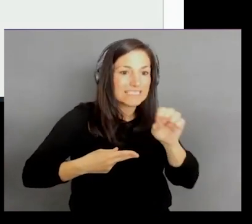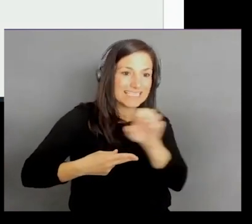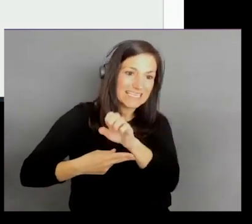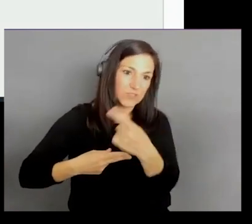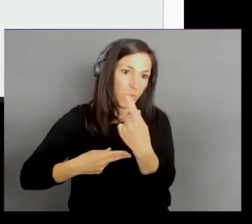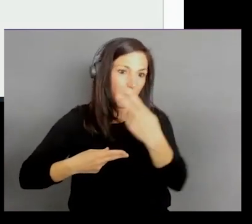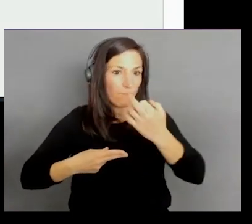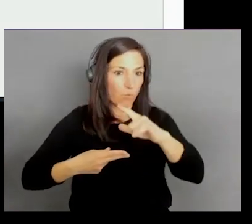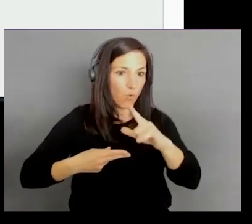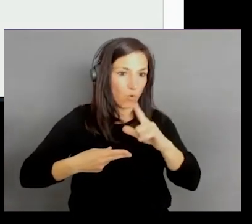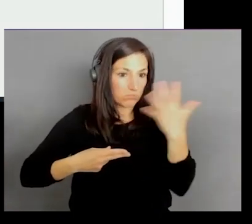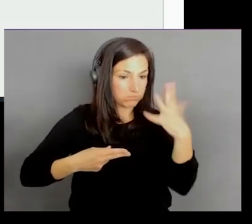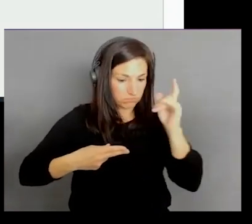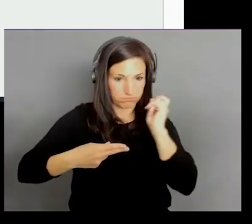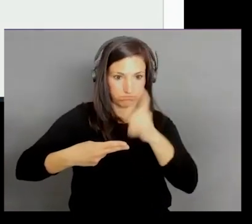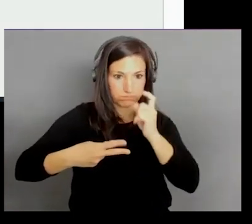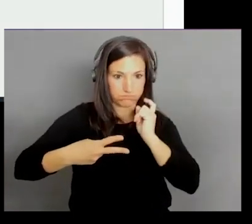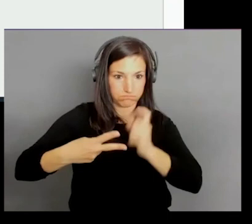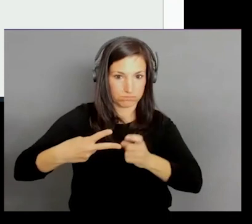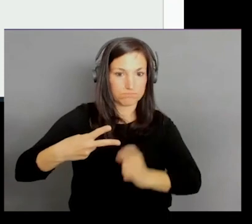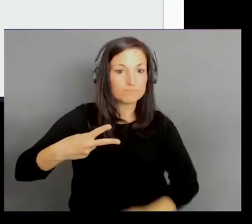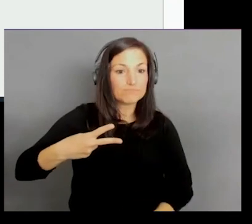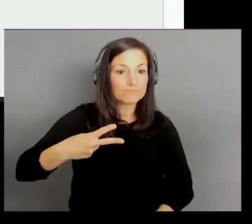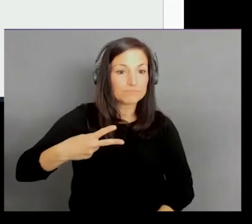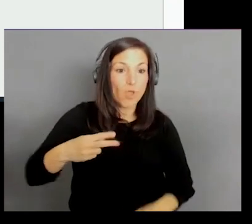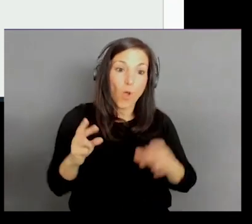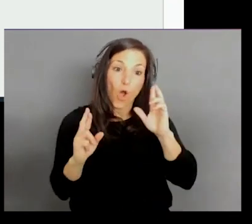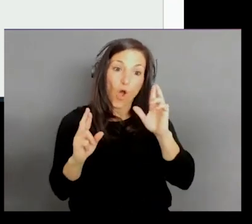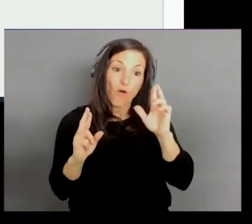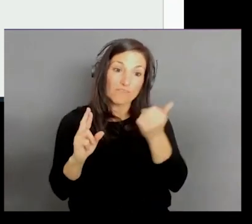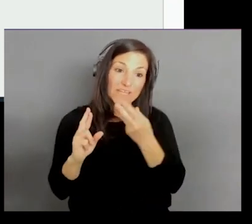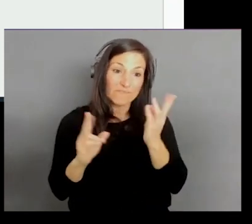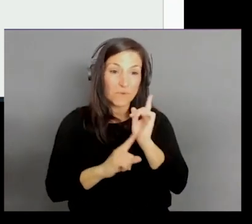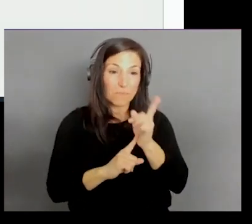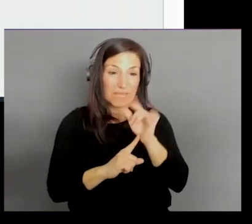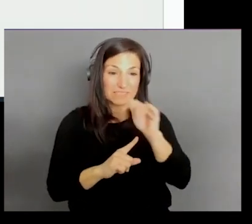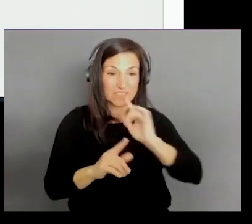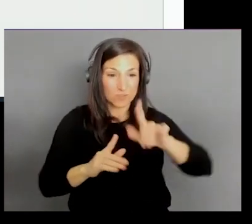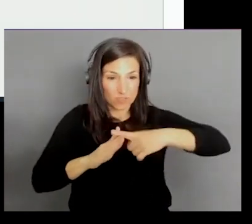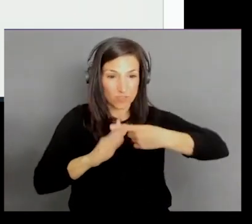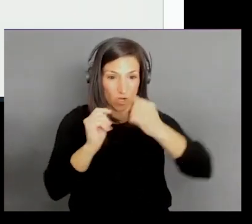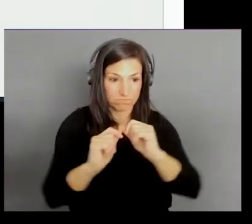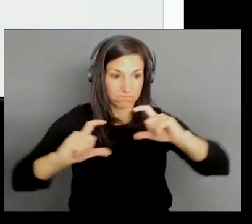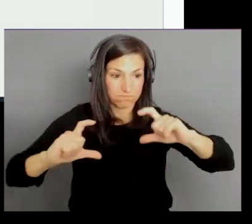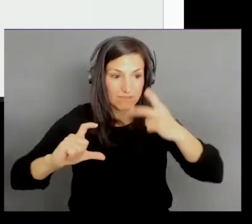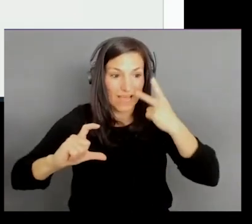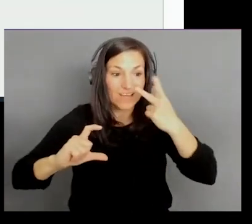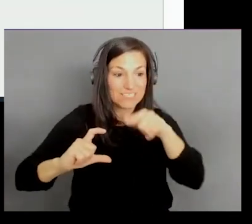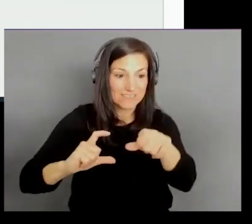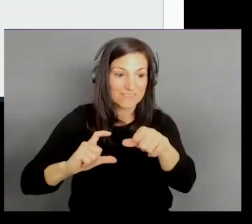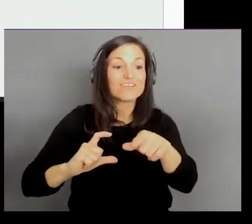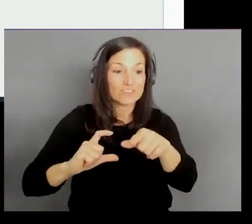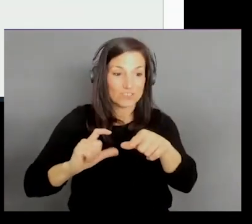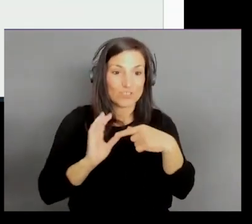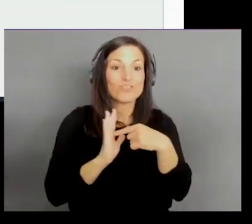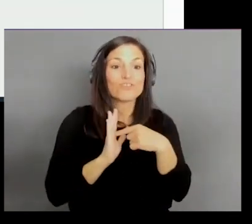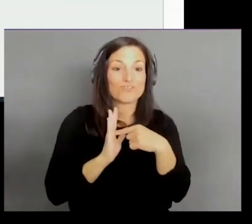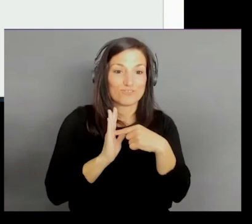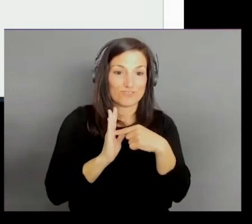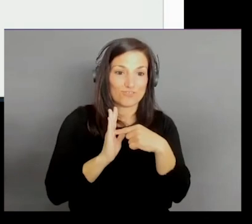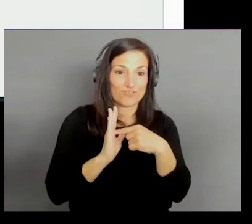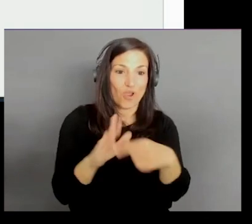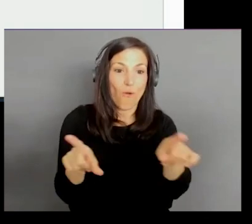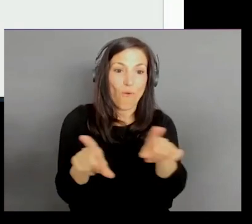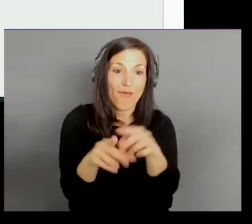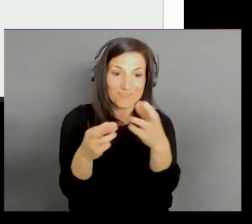And hopefully in a couple of minutes, this will kick in and I can see them show up as a resource. And when they show